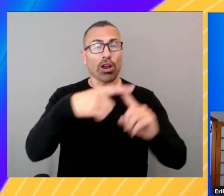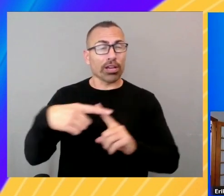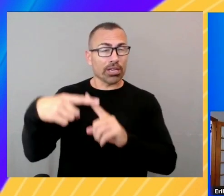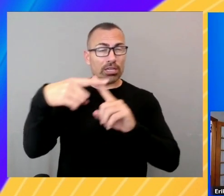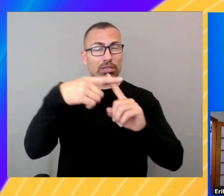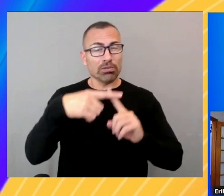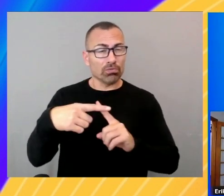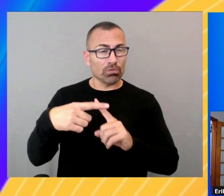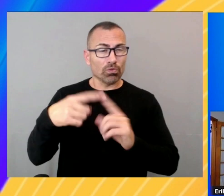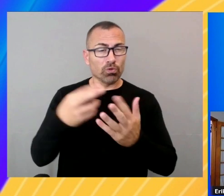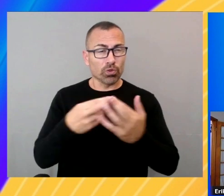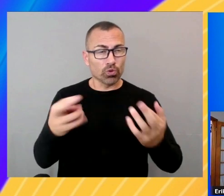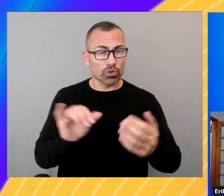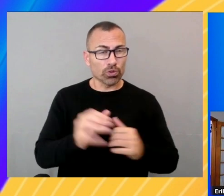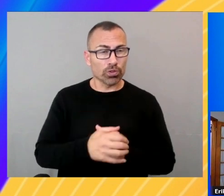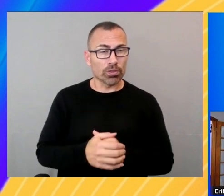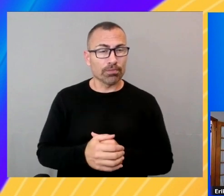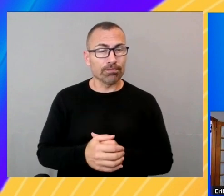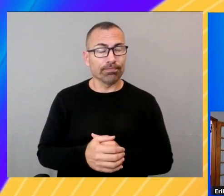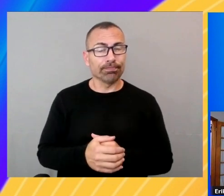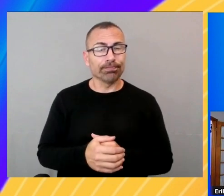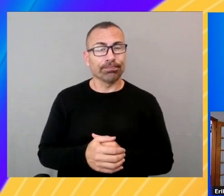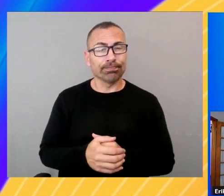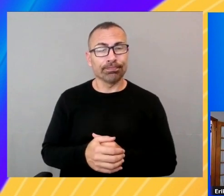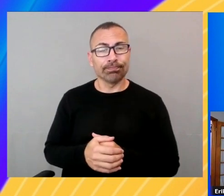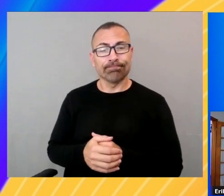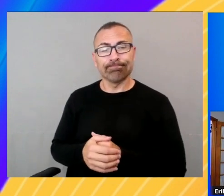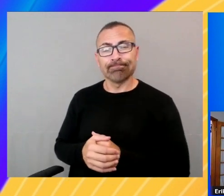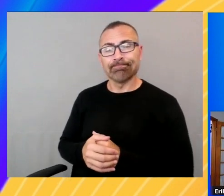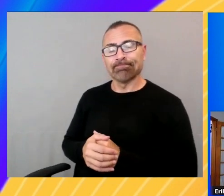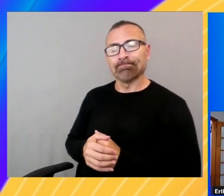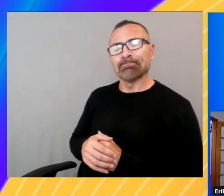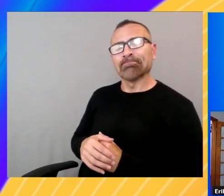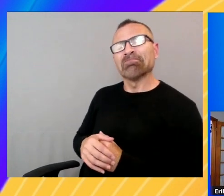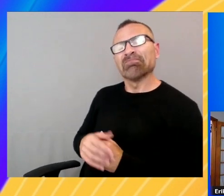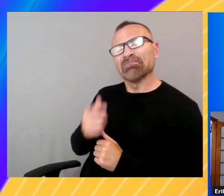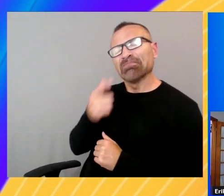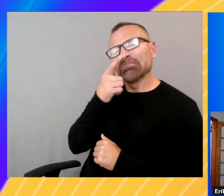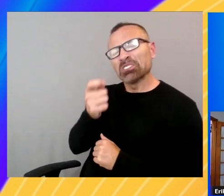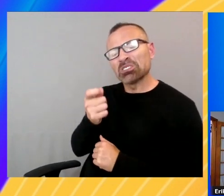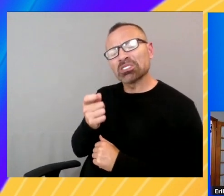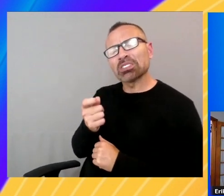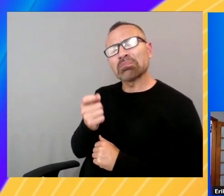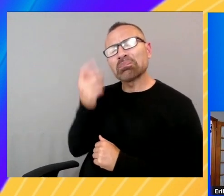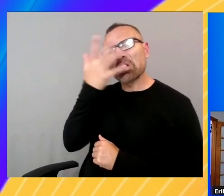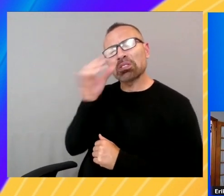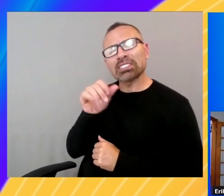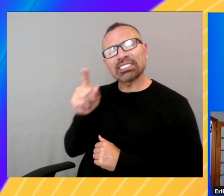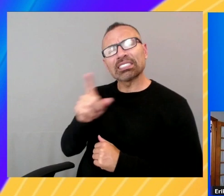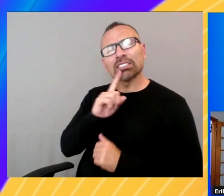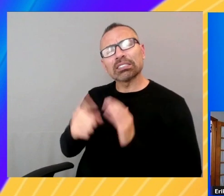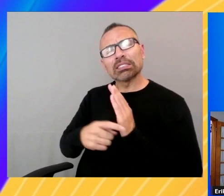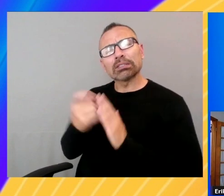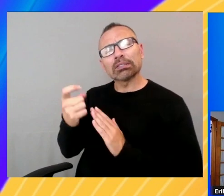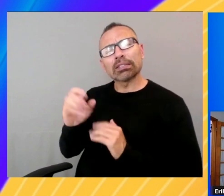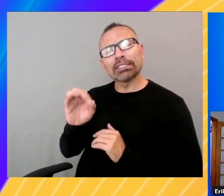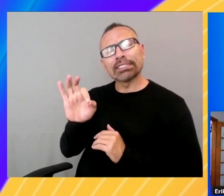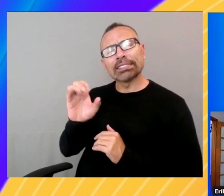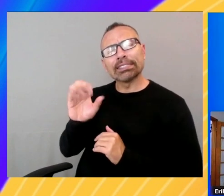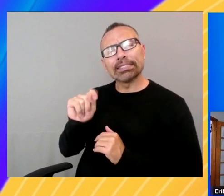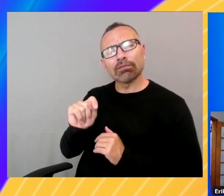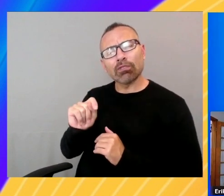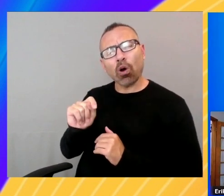it looks like you said that these ones are like default policies, essentially, that we're going to scan for. So